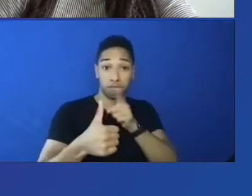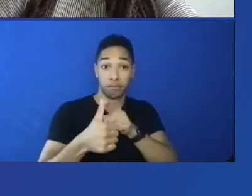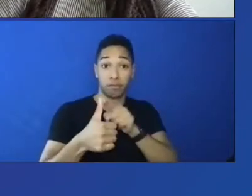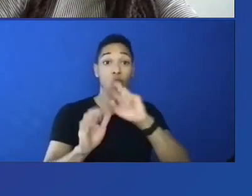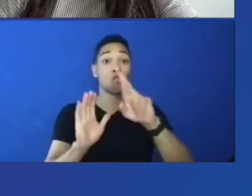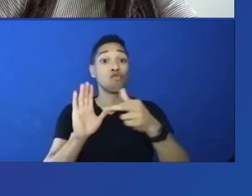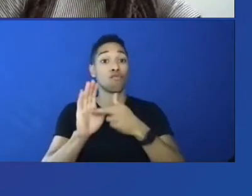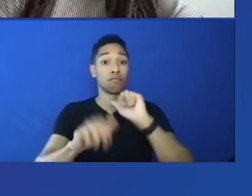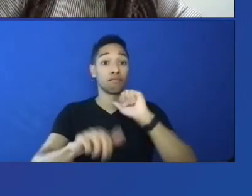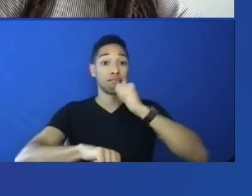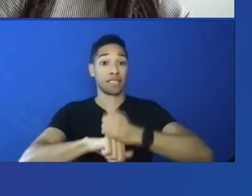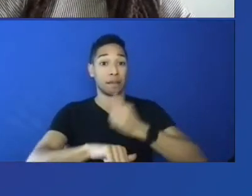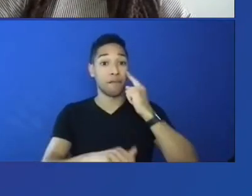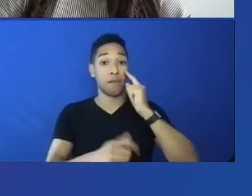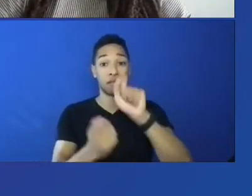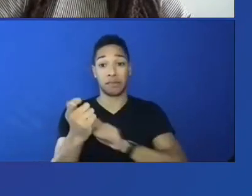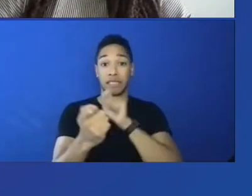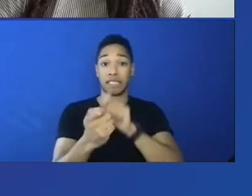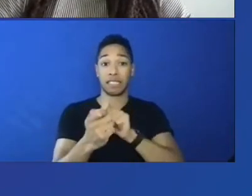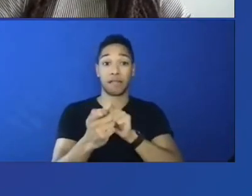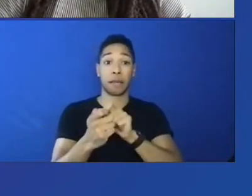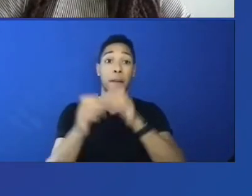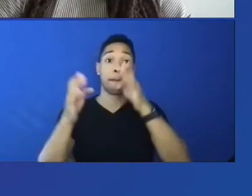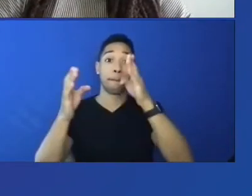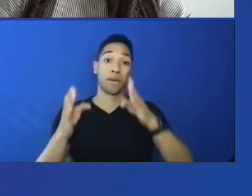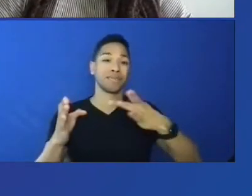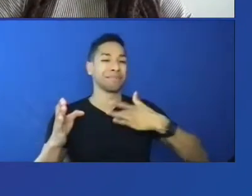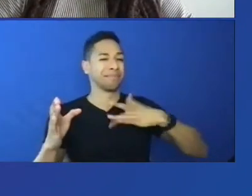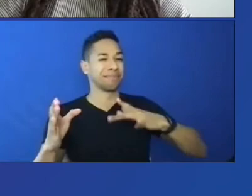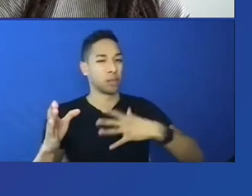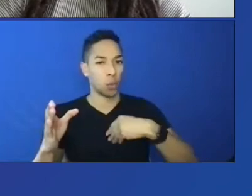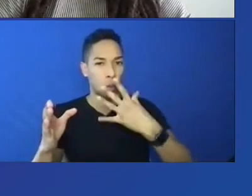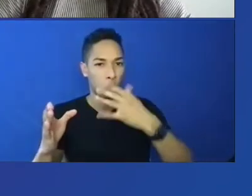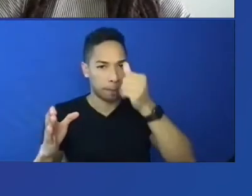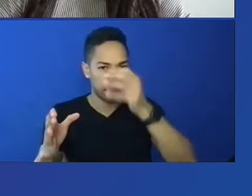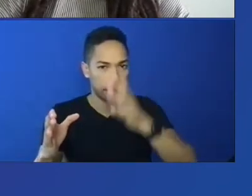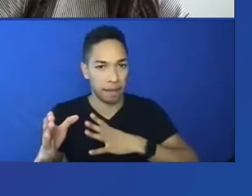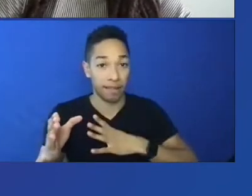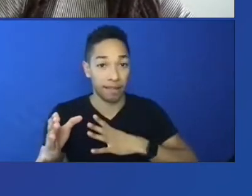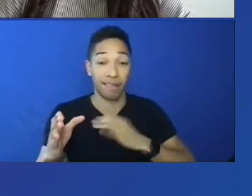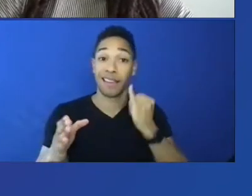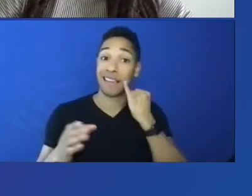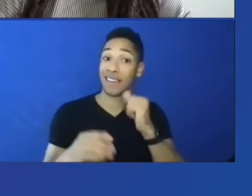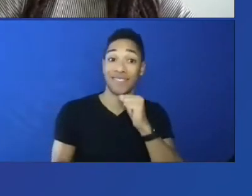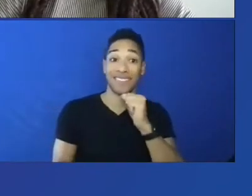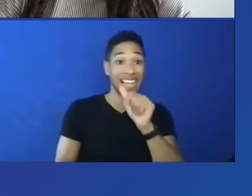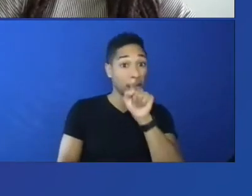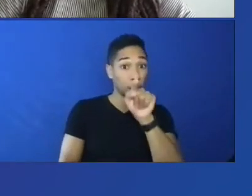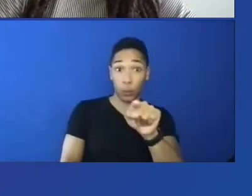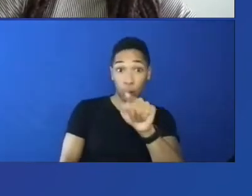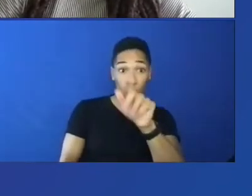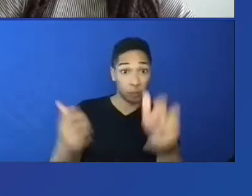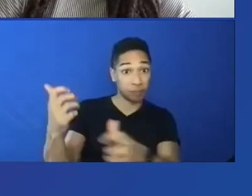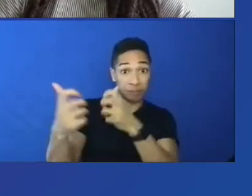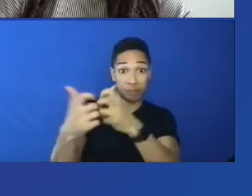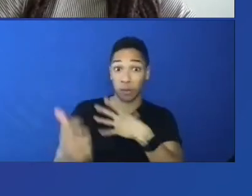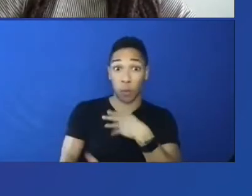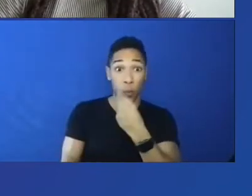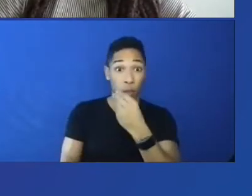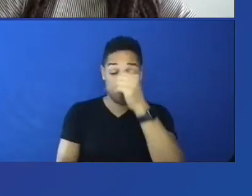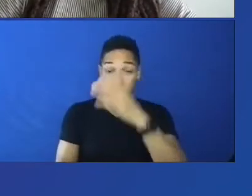for a particular person, typically a white male. So anyone that is not that coming in is going to